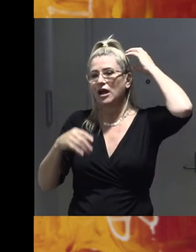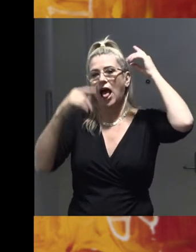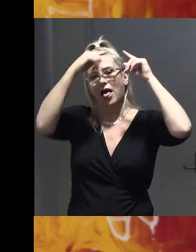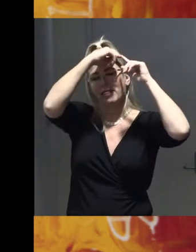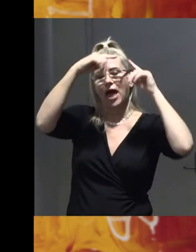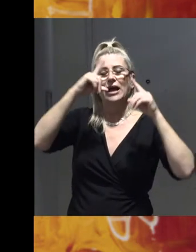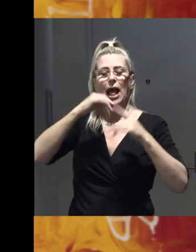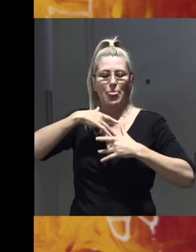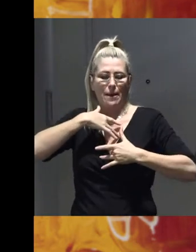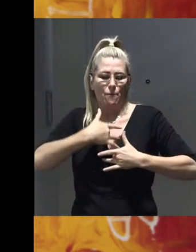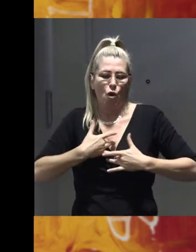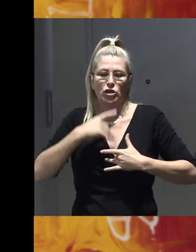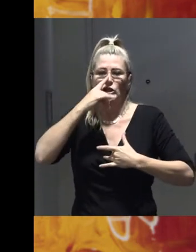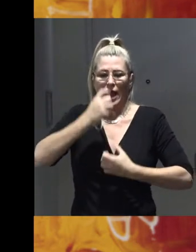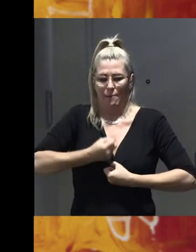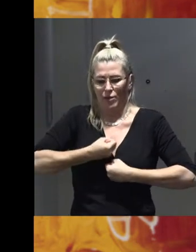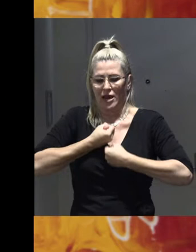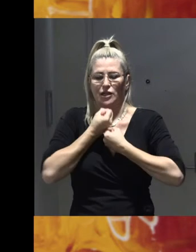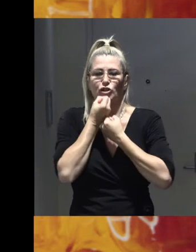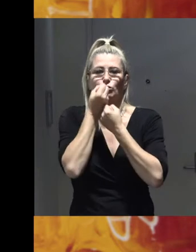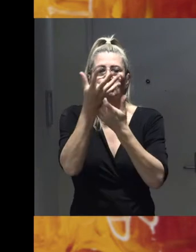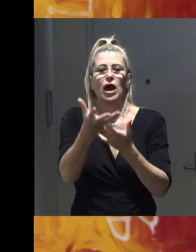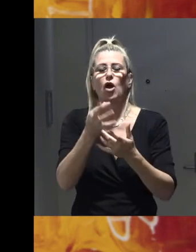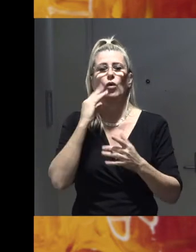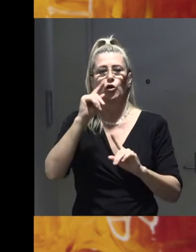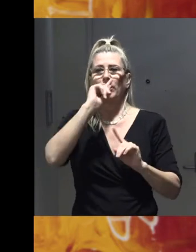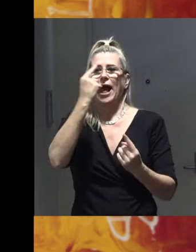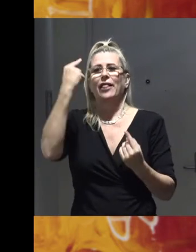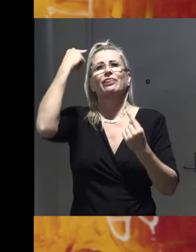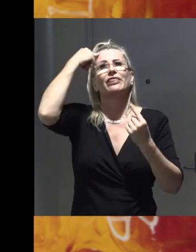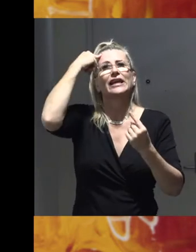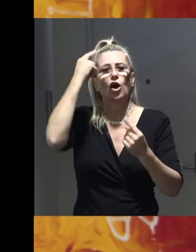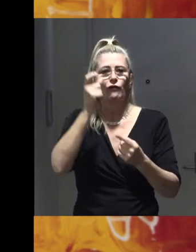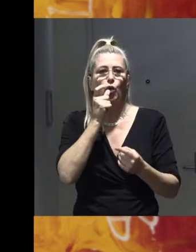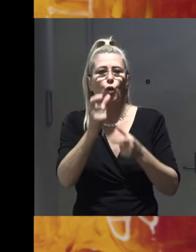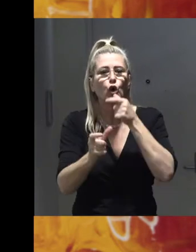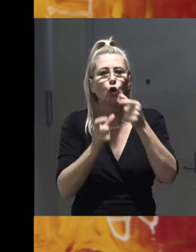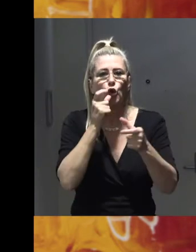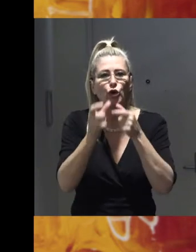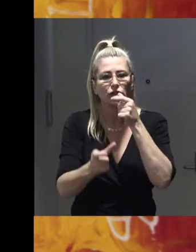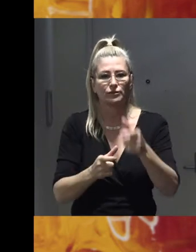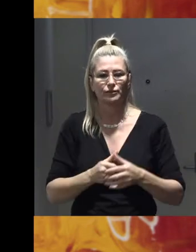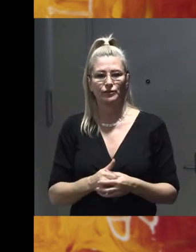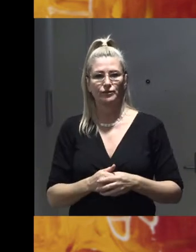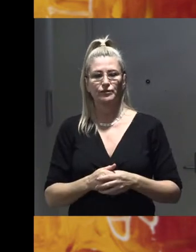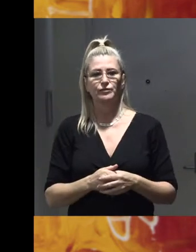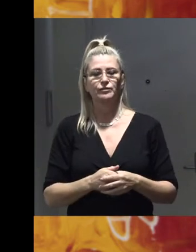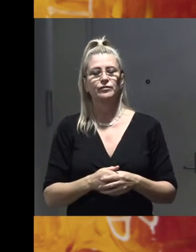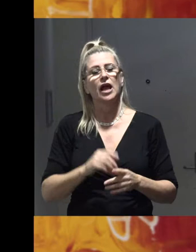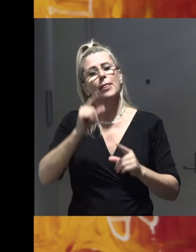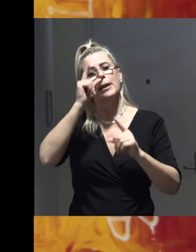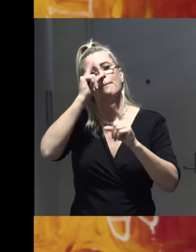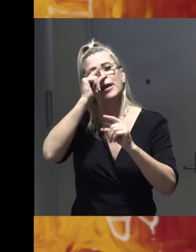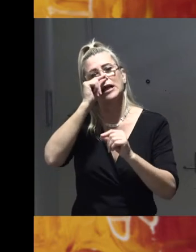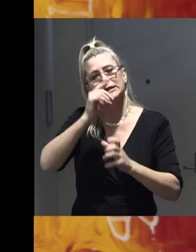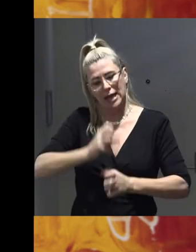deep-seated emotions when words are inadequate or too unspeakable to verbalise. The ability to